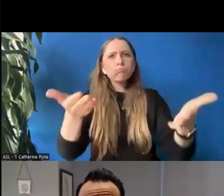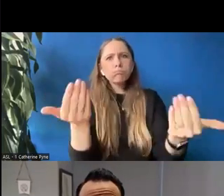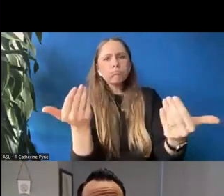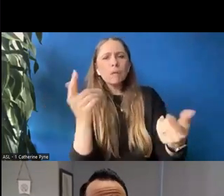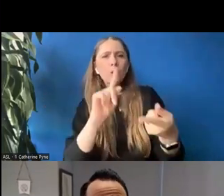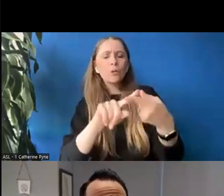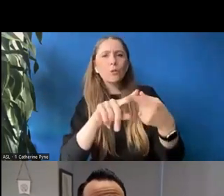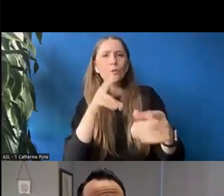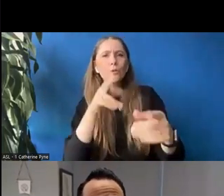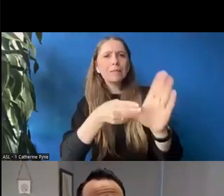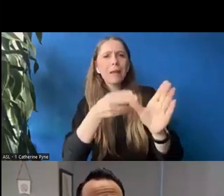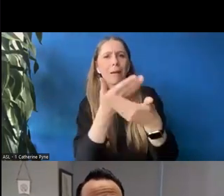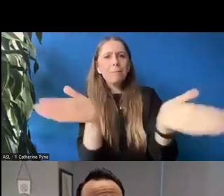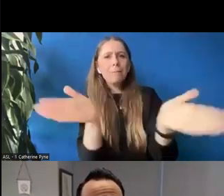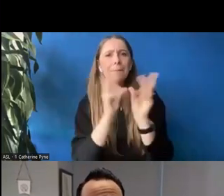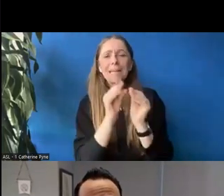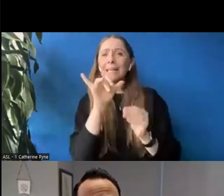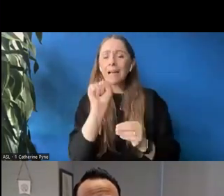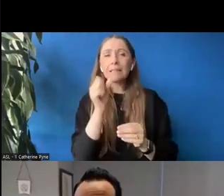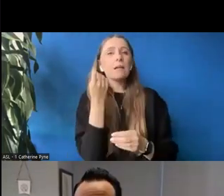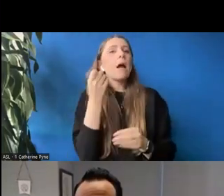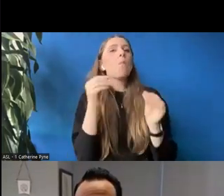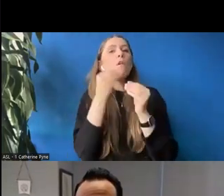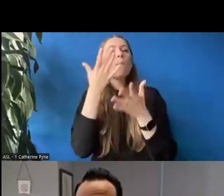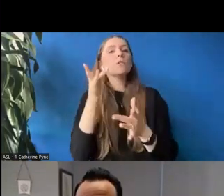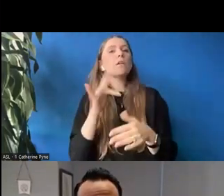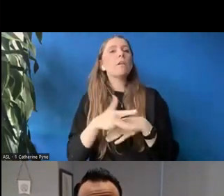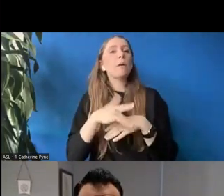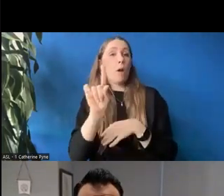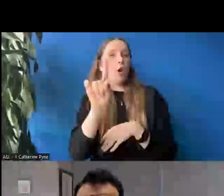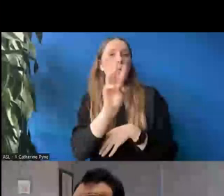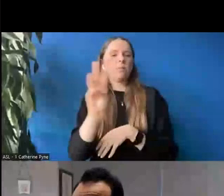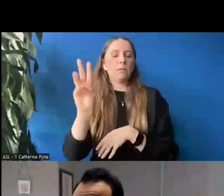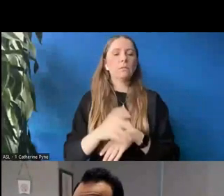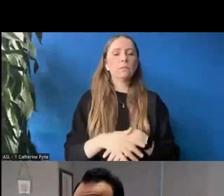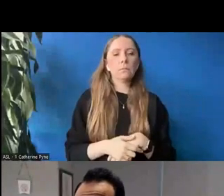those public meetings, and more information is available on our website.